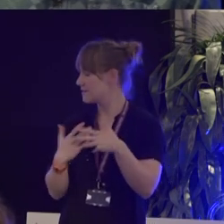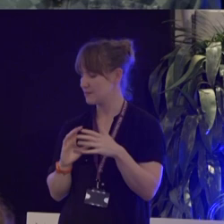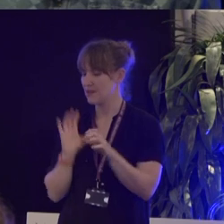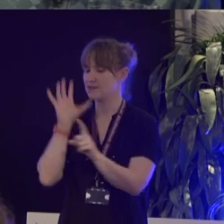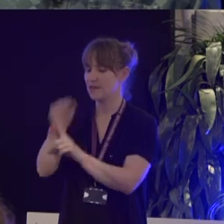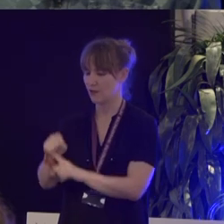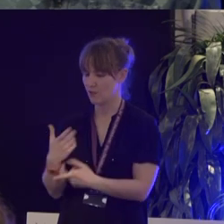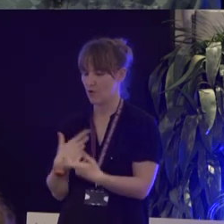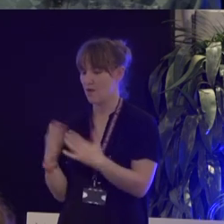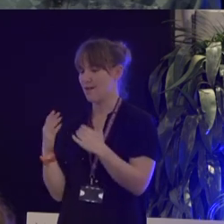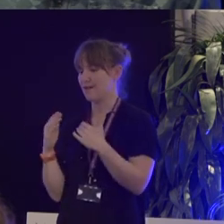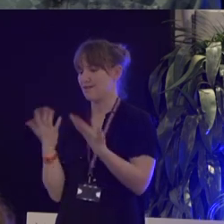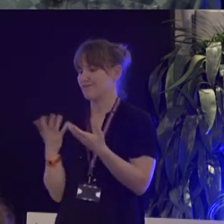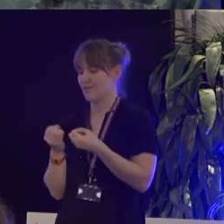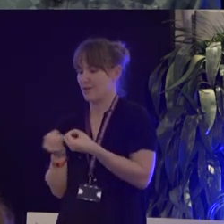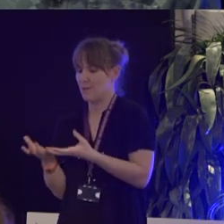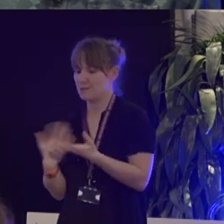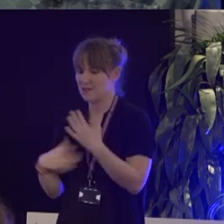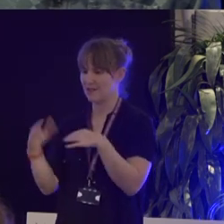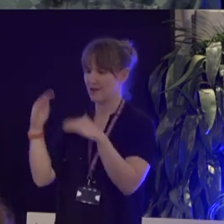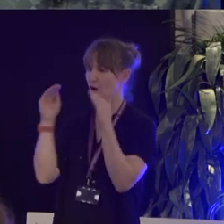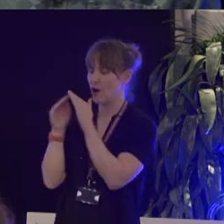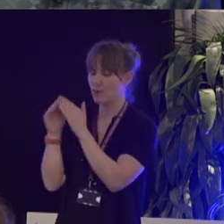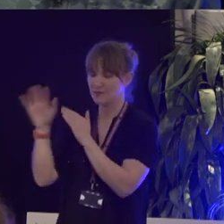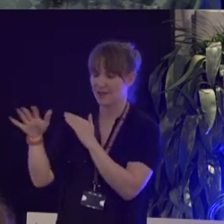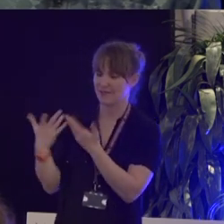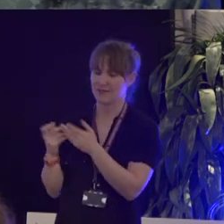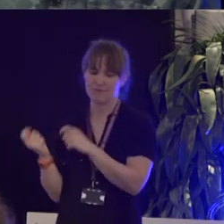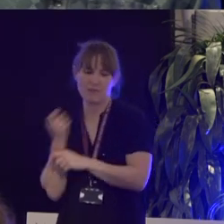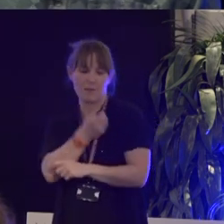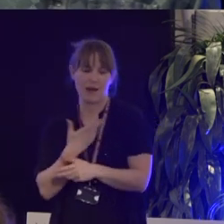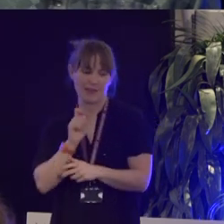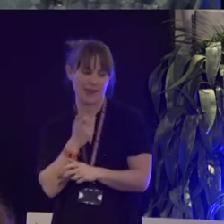temporarily empty things and sort of giving back the keys when they were asked.